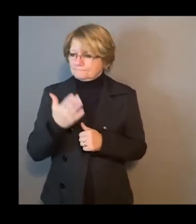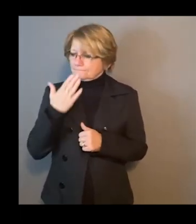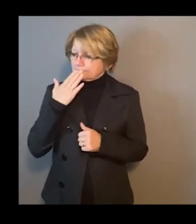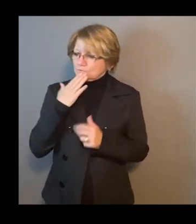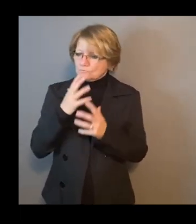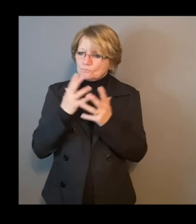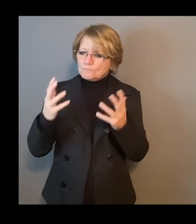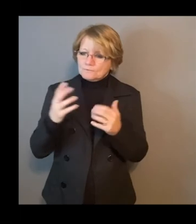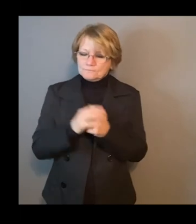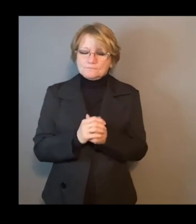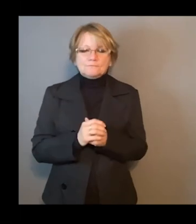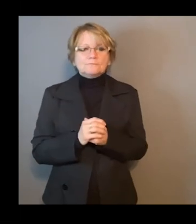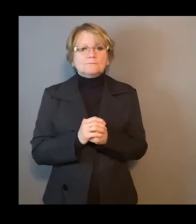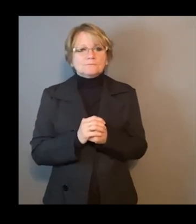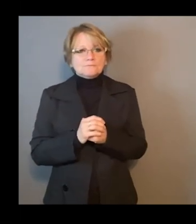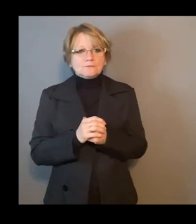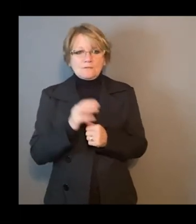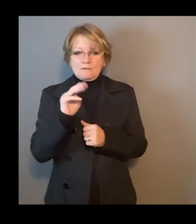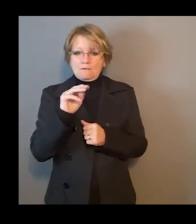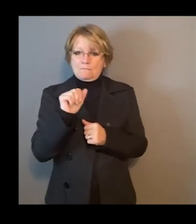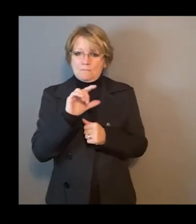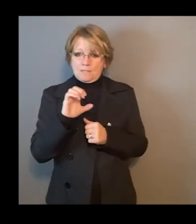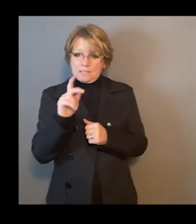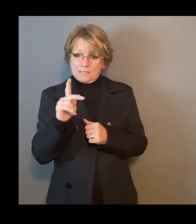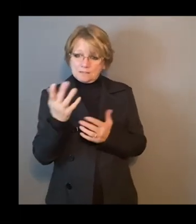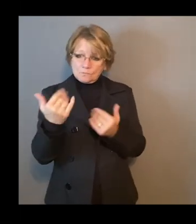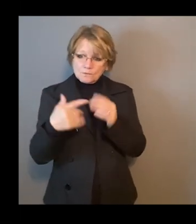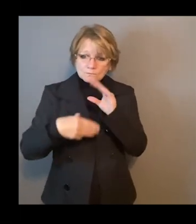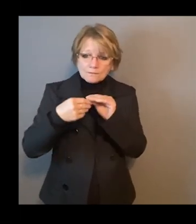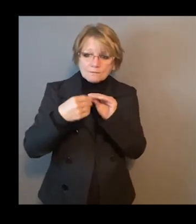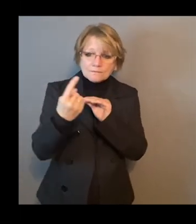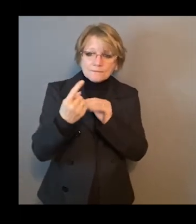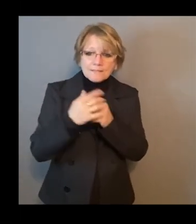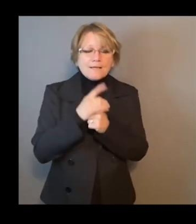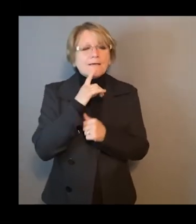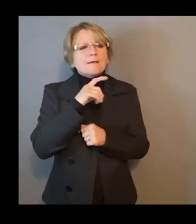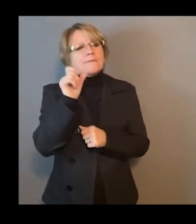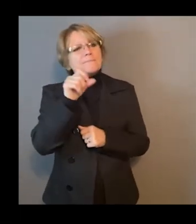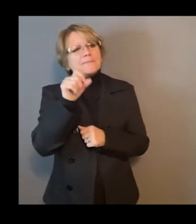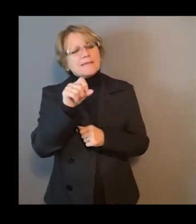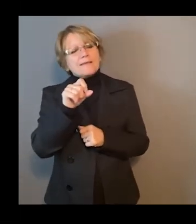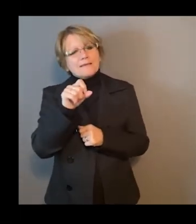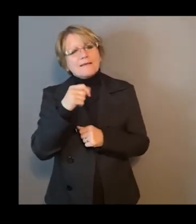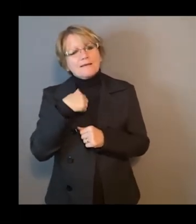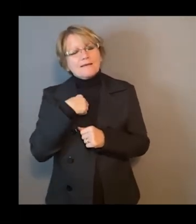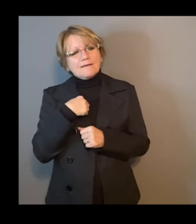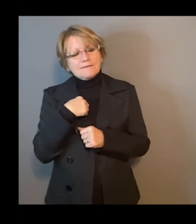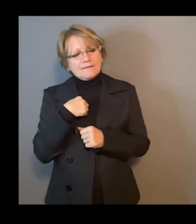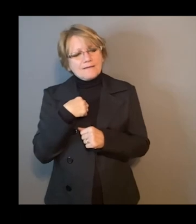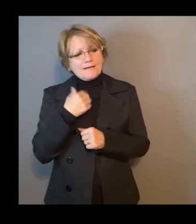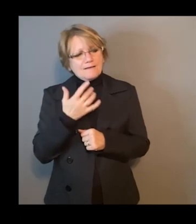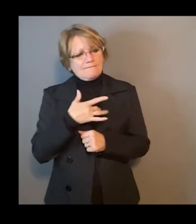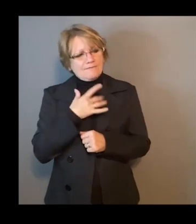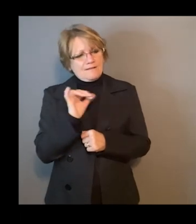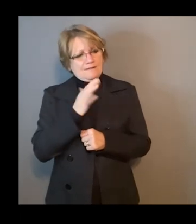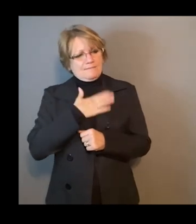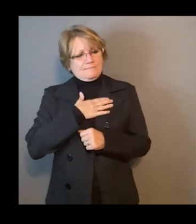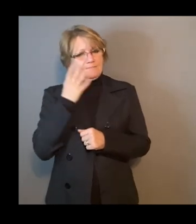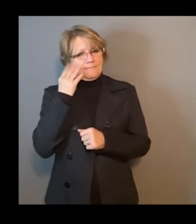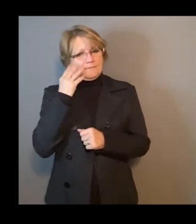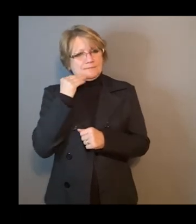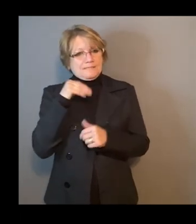Well, thank you so much for that as well. Malik, you had something to add? Yeah, so I was just going to explain. I feel